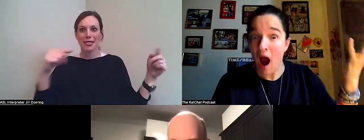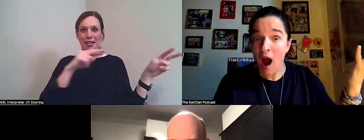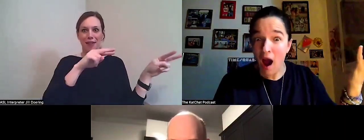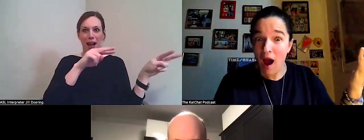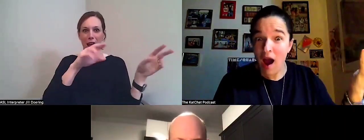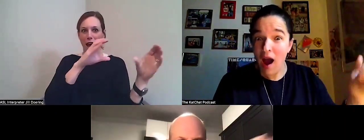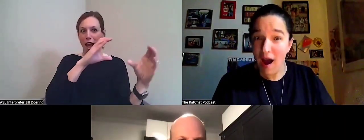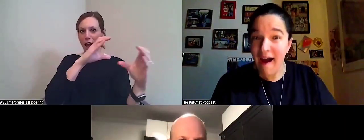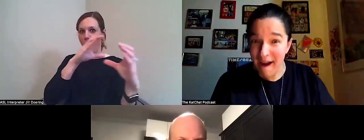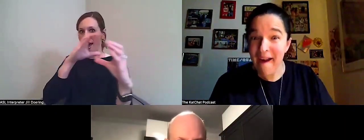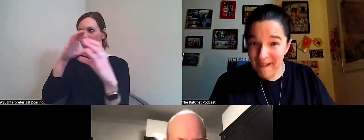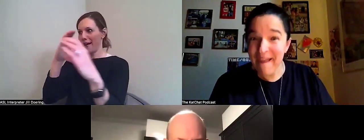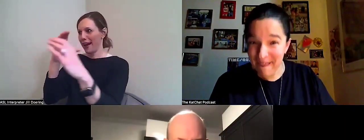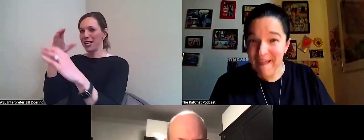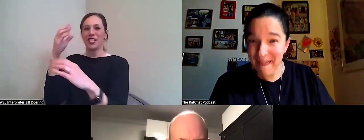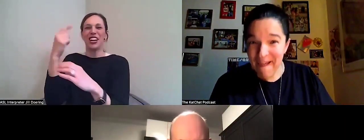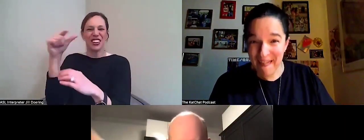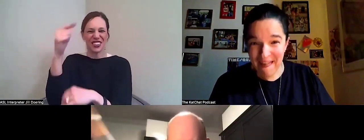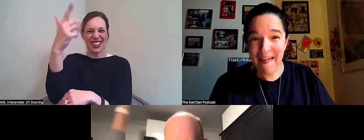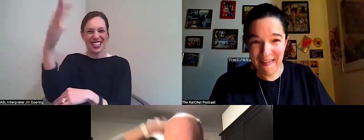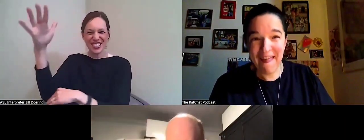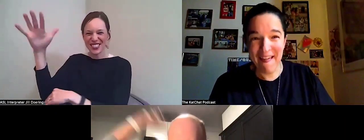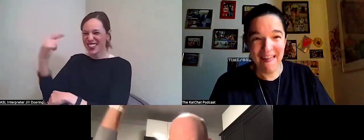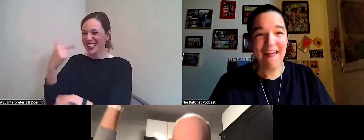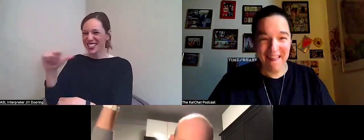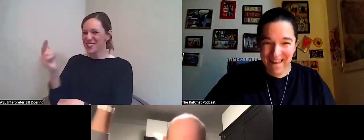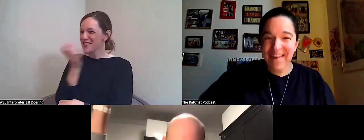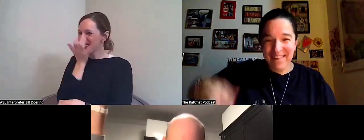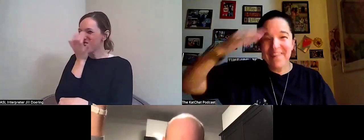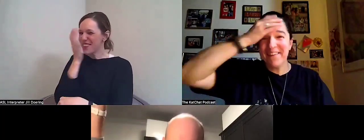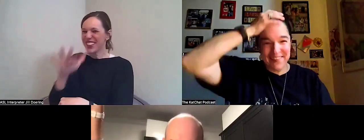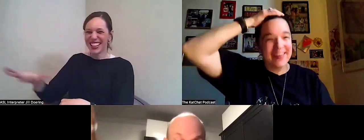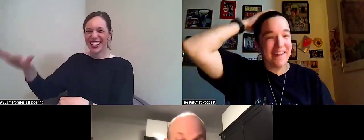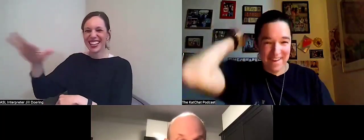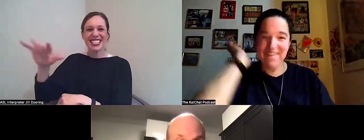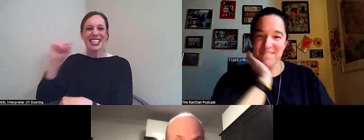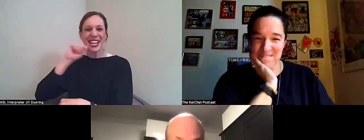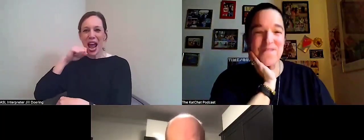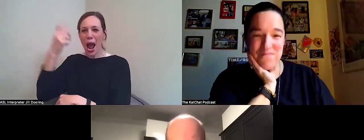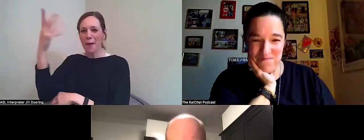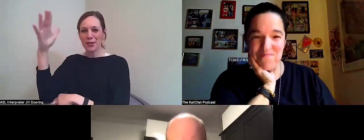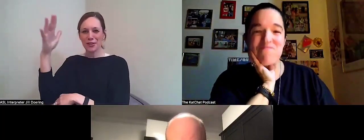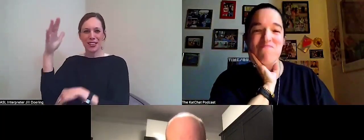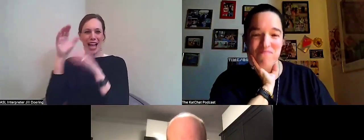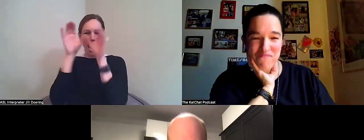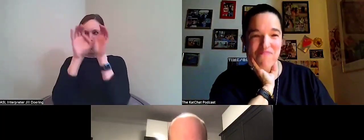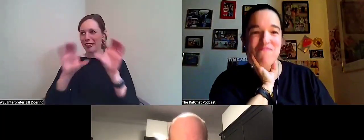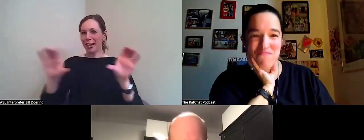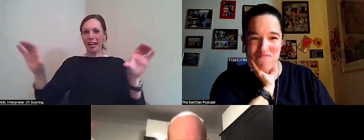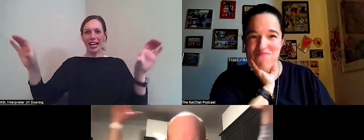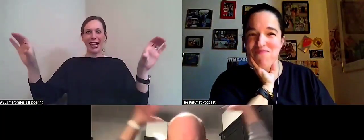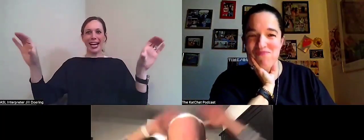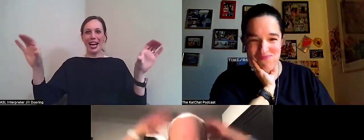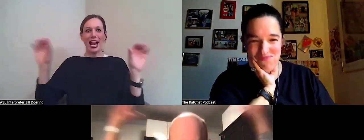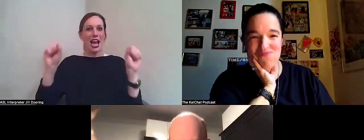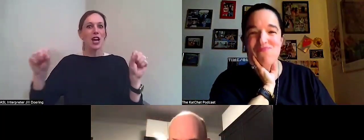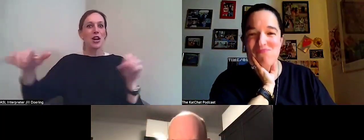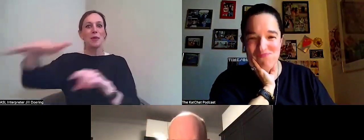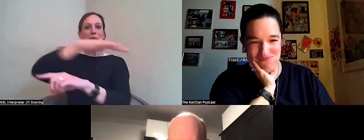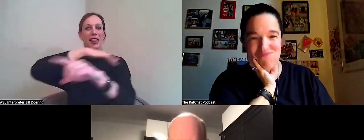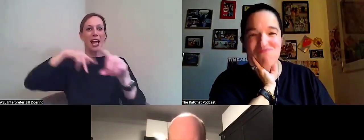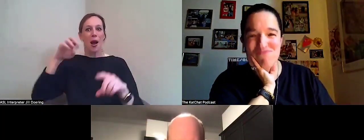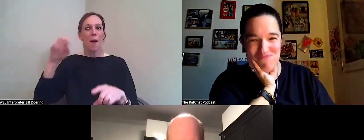green trees and green fields and apple trees. We could be shooting in a park surrounded by